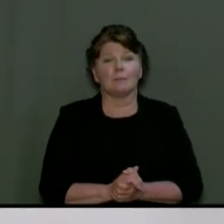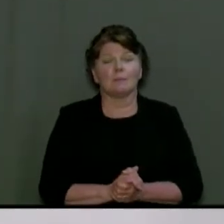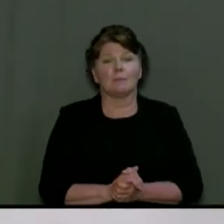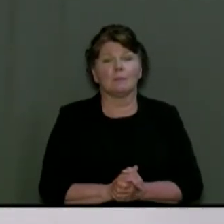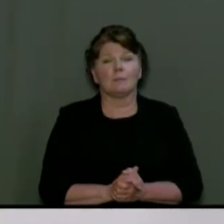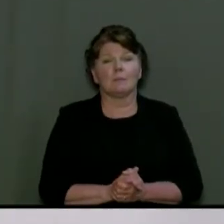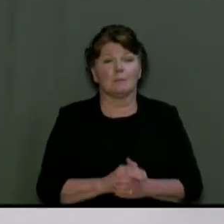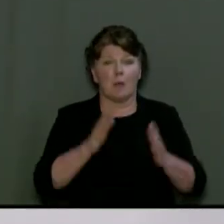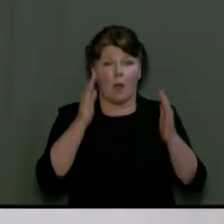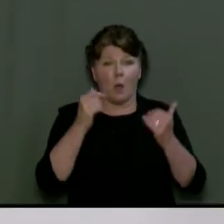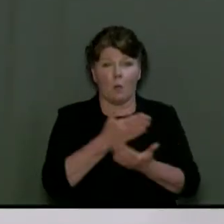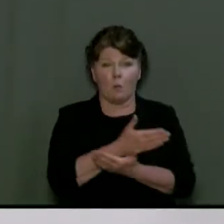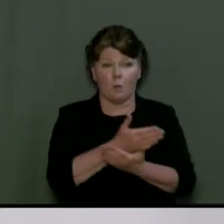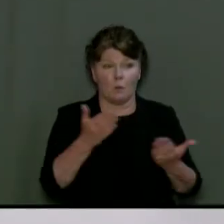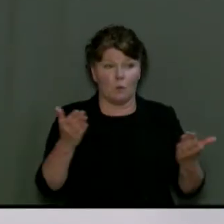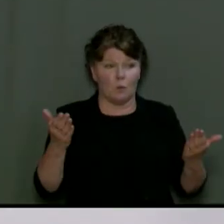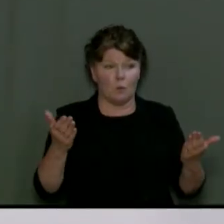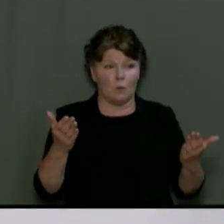I hope you are not